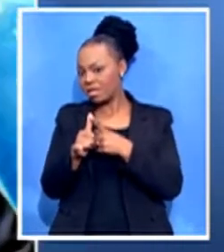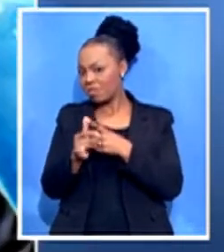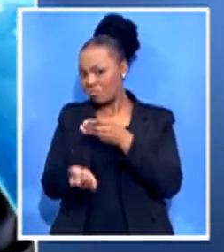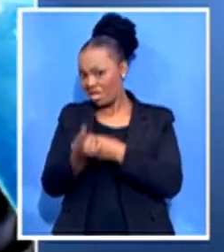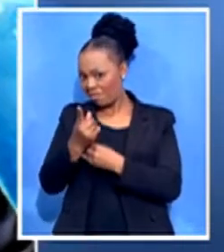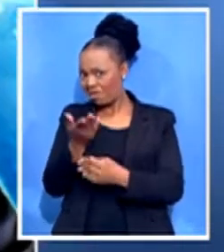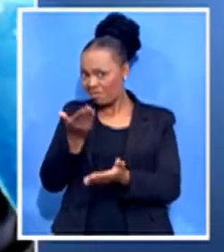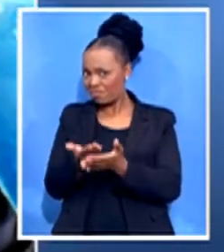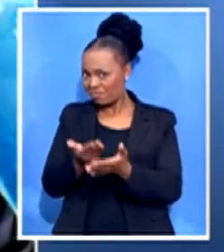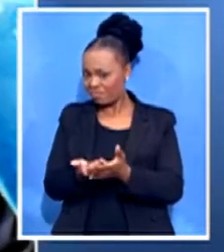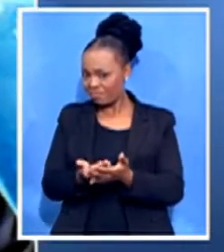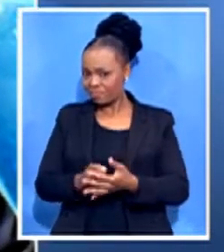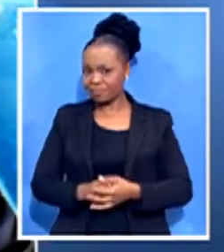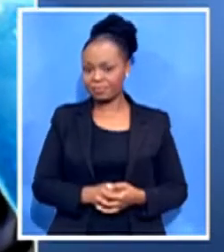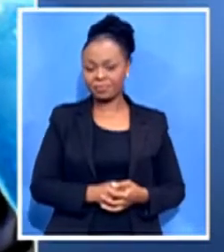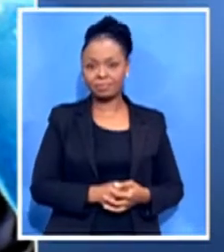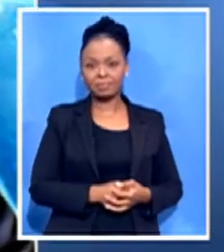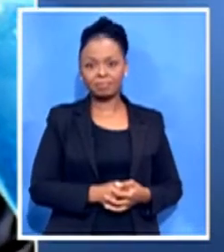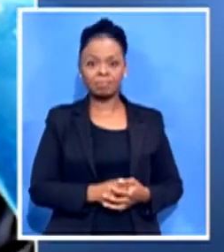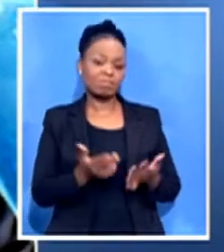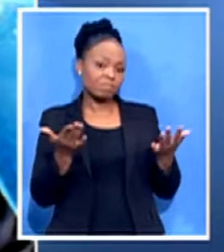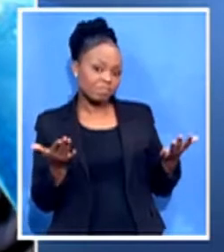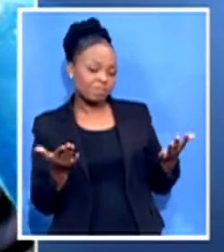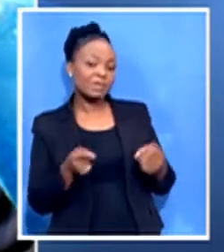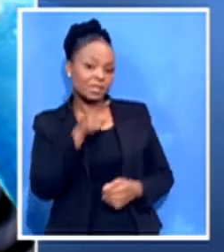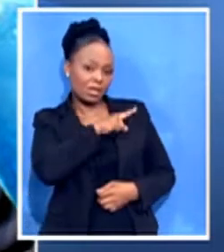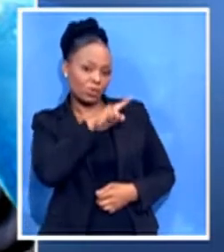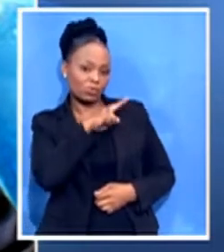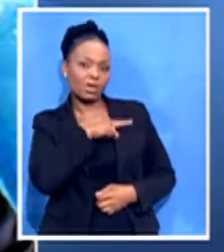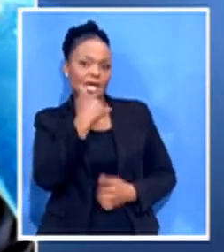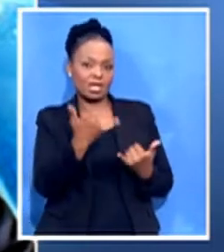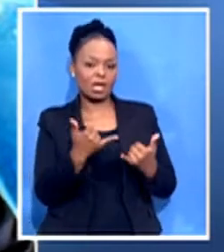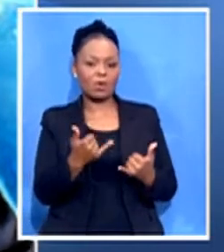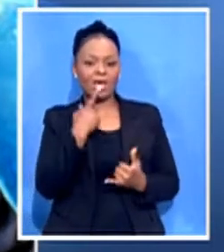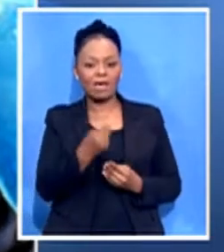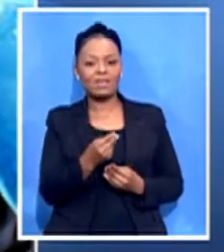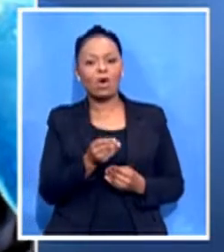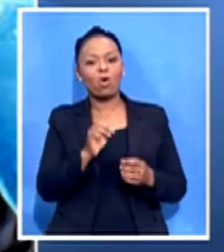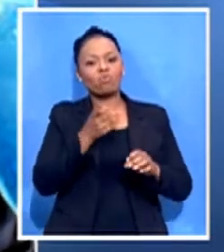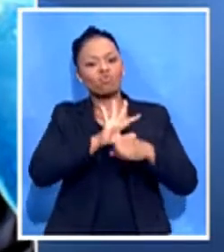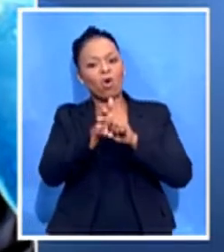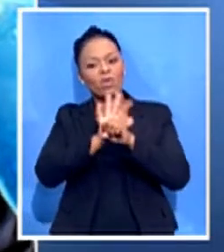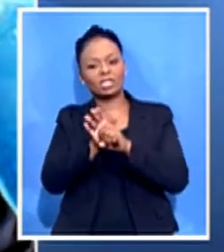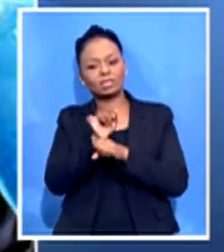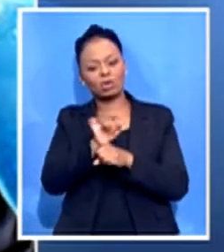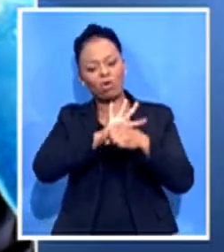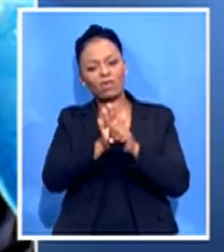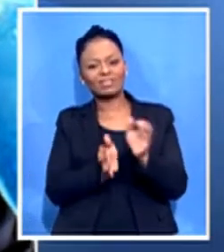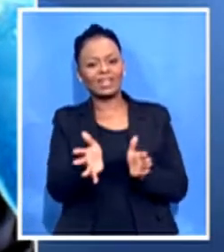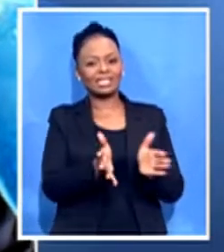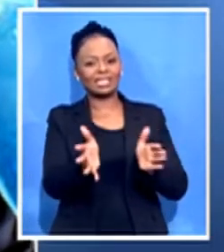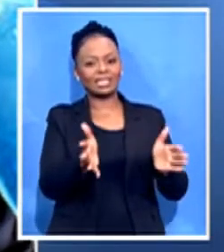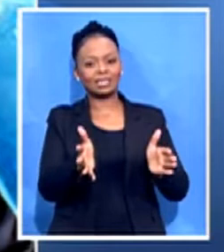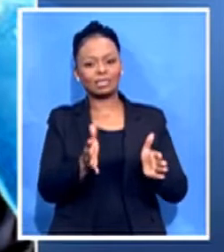Is part of the reason we have a COVAX facility. Because if we don't have COVAX facility, it means that the rich